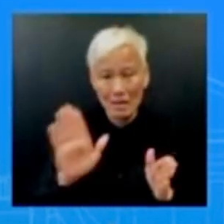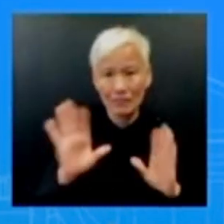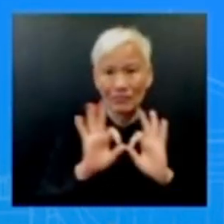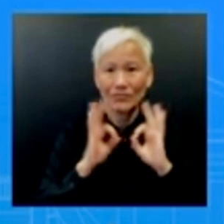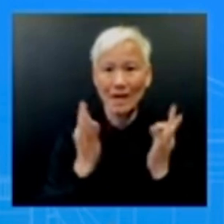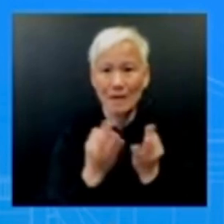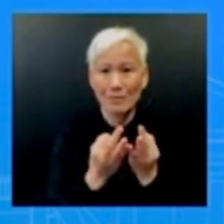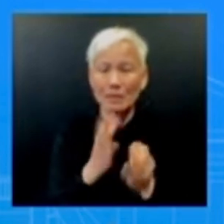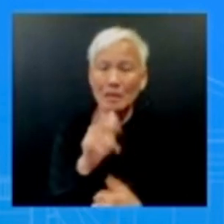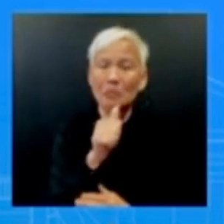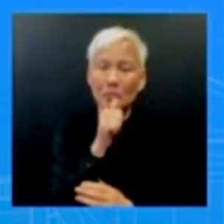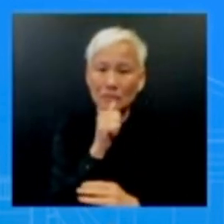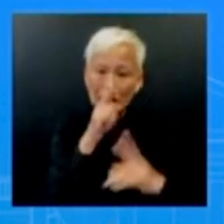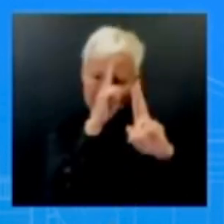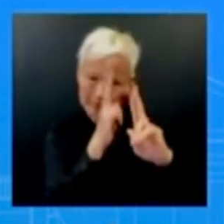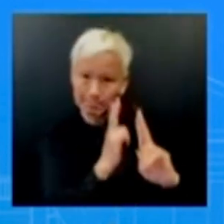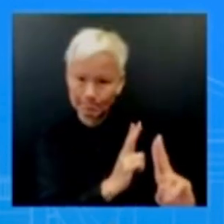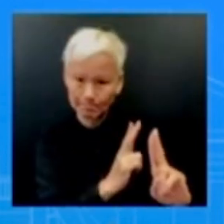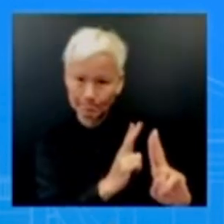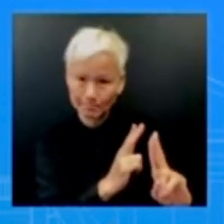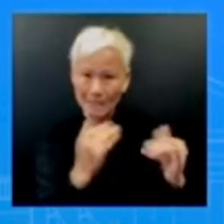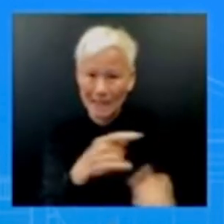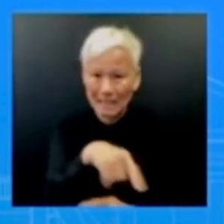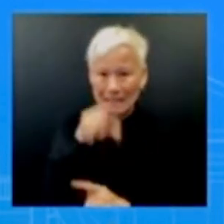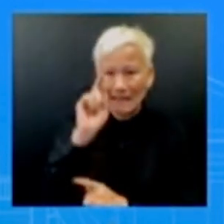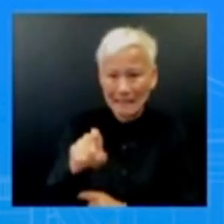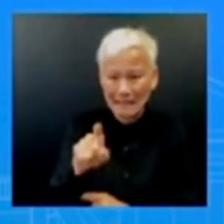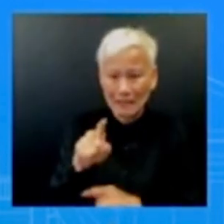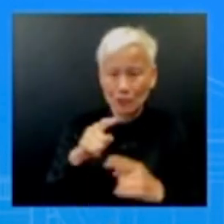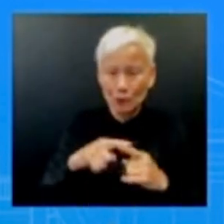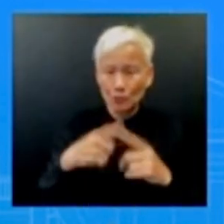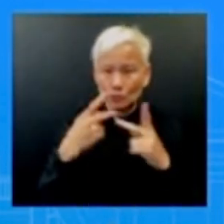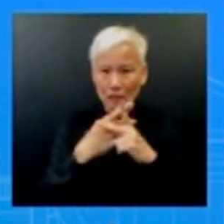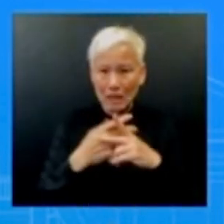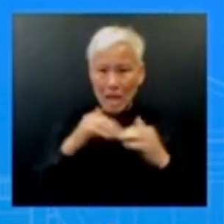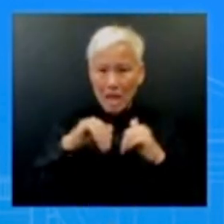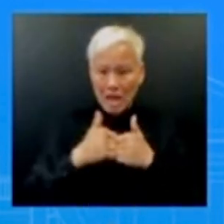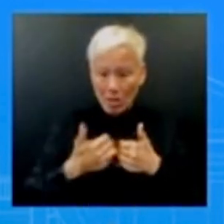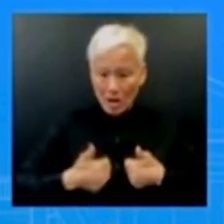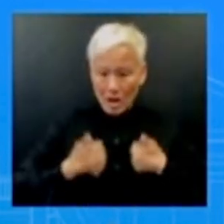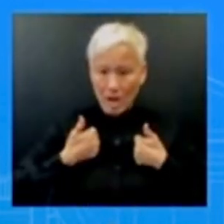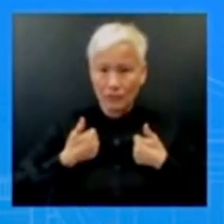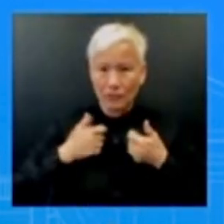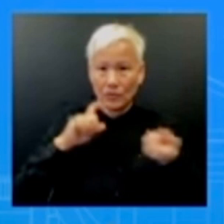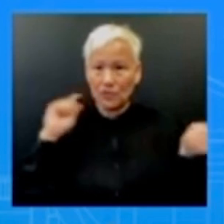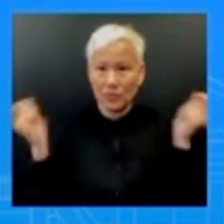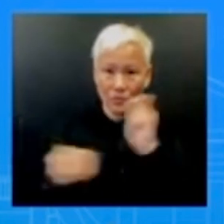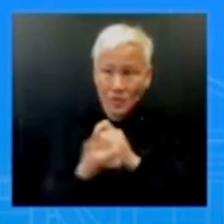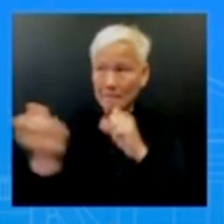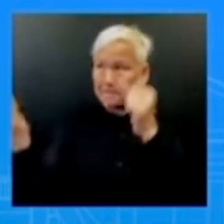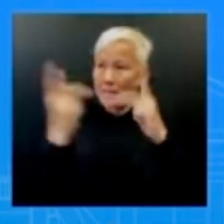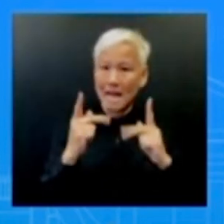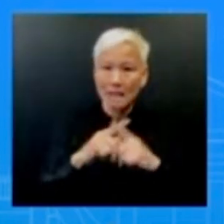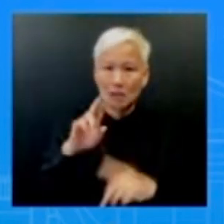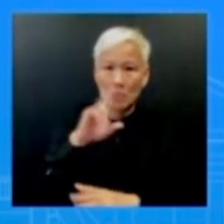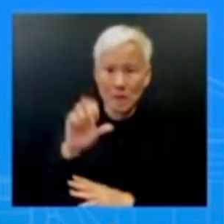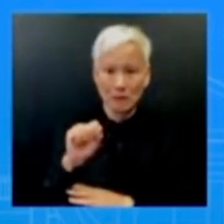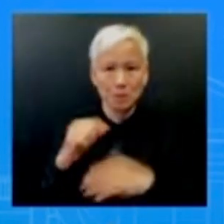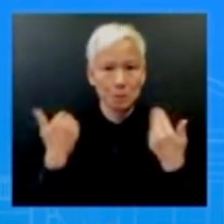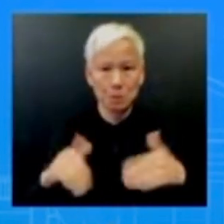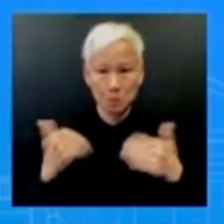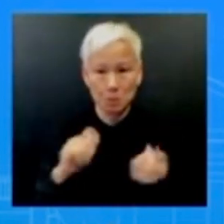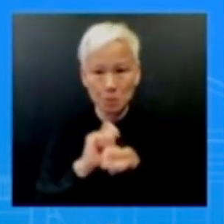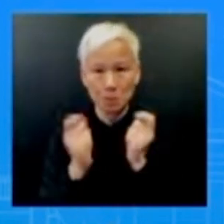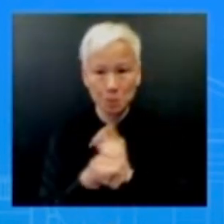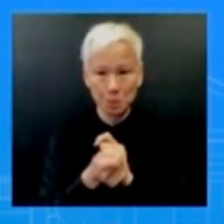new surroundings and to life moving forward and to coming back into American society. The Biden-Harris administration remains unwavering